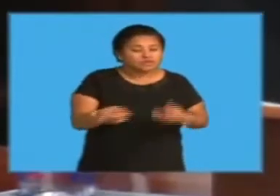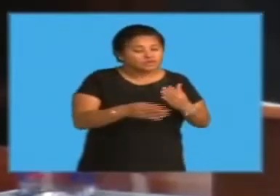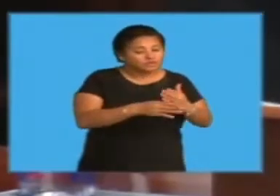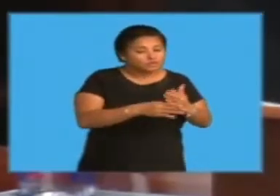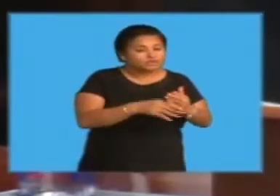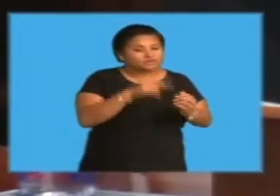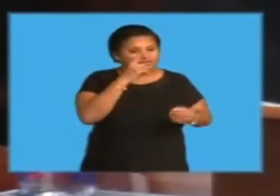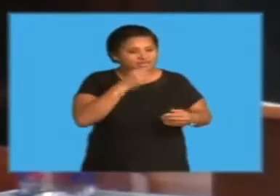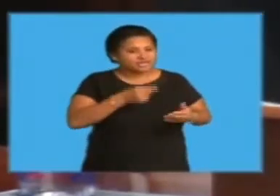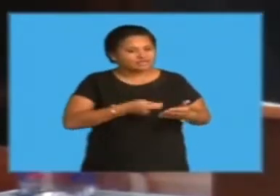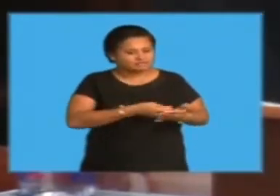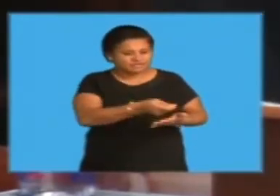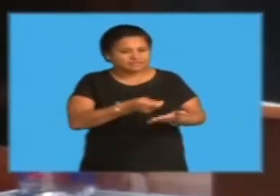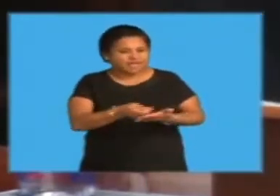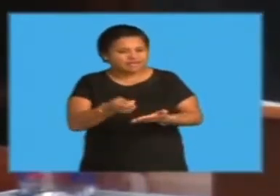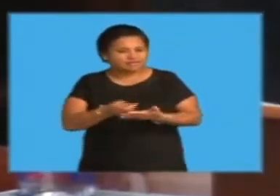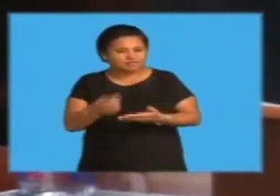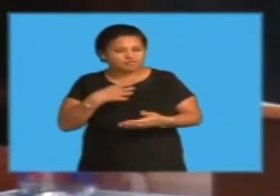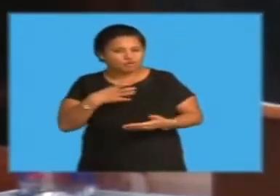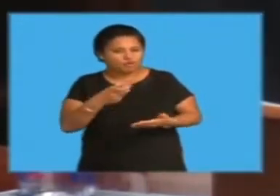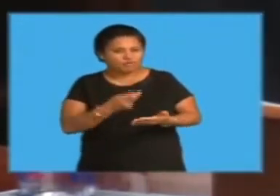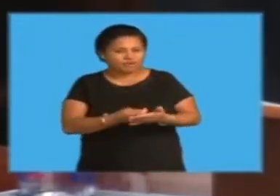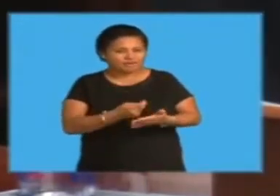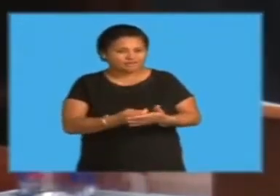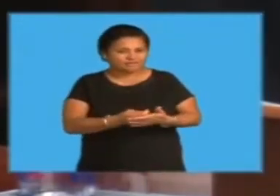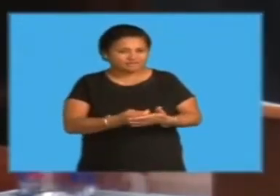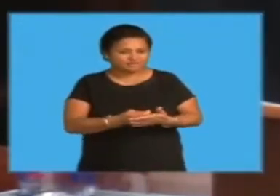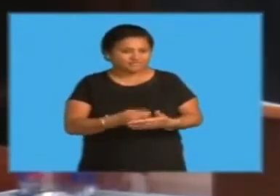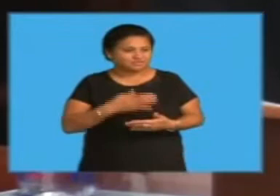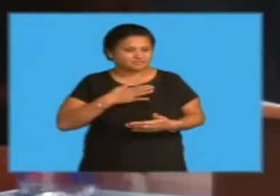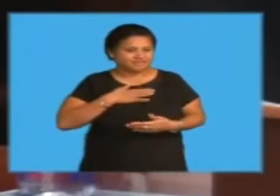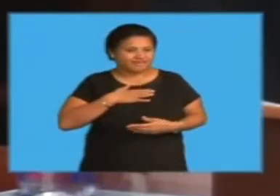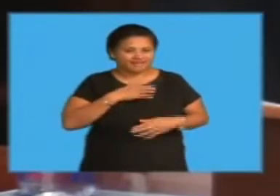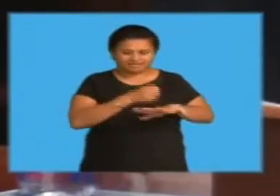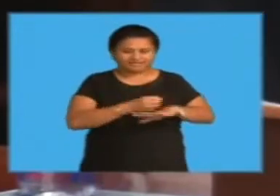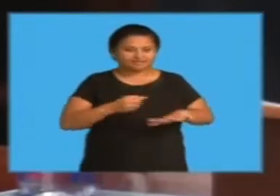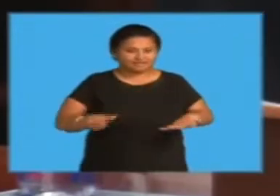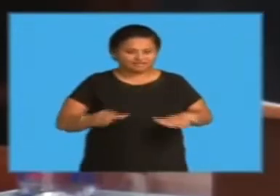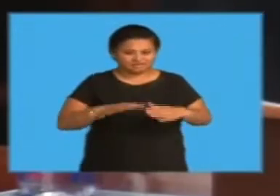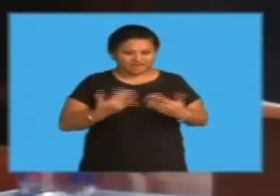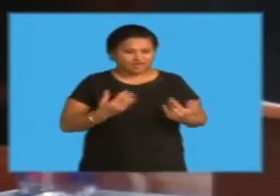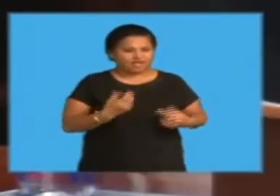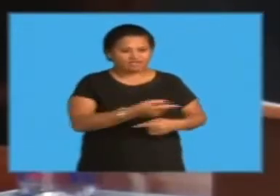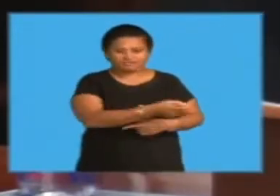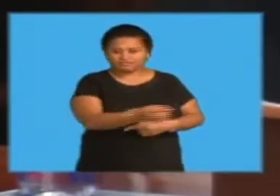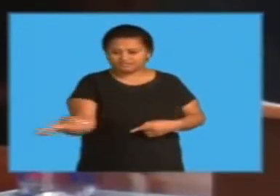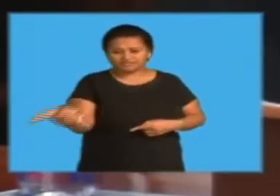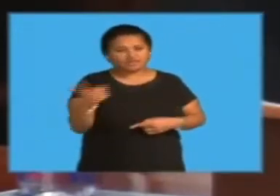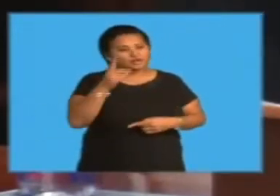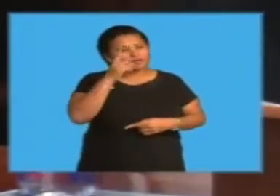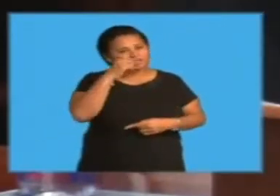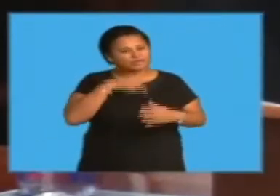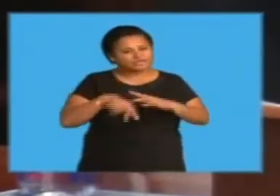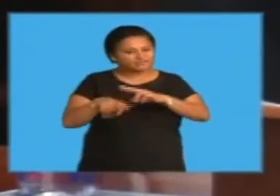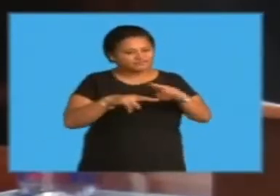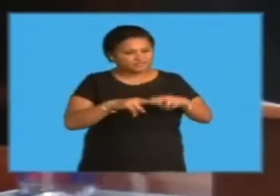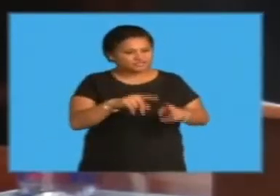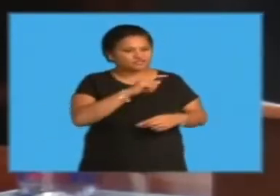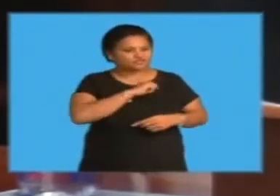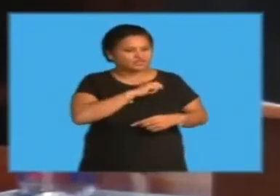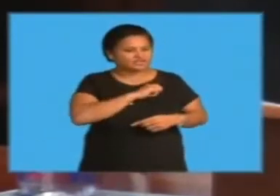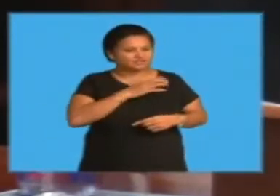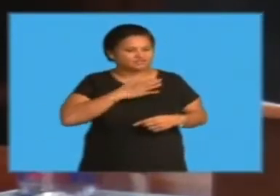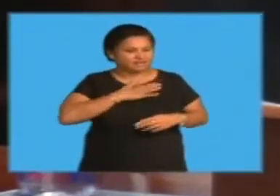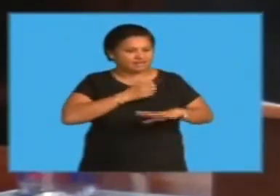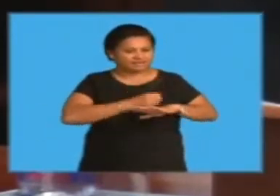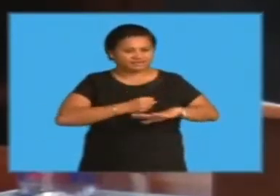is expanding in part because my government has established sound policies and trusted the Fijian people to respond with energy and sound ideas.